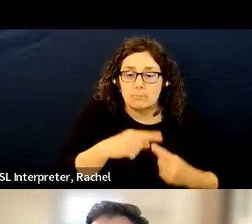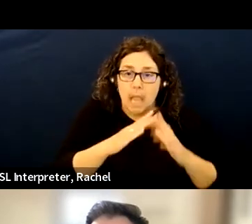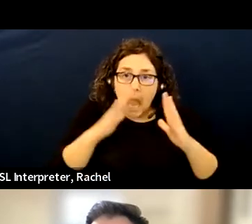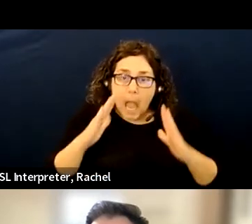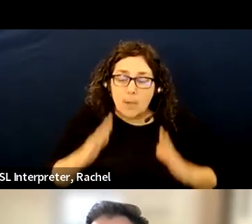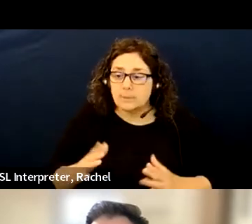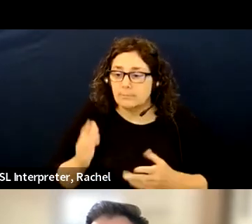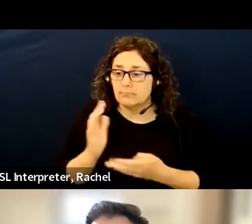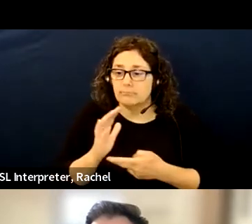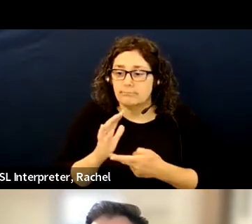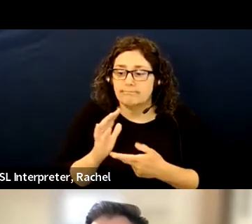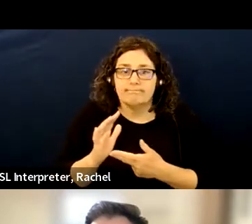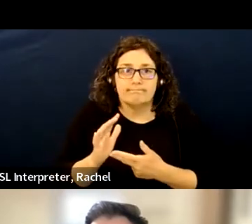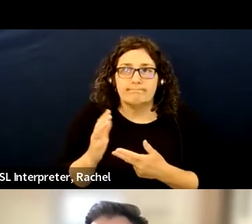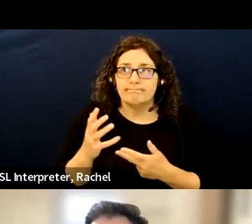trying to